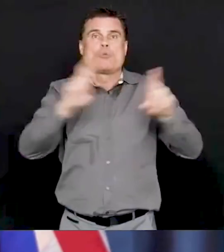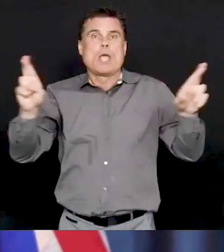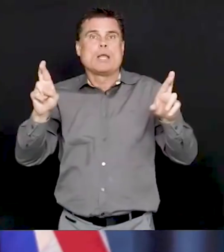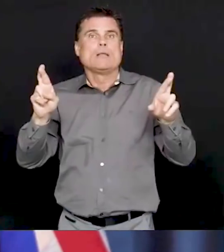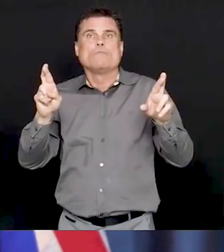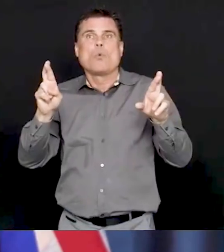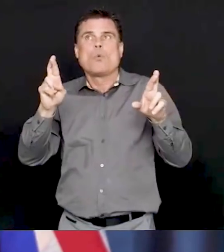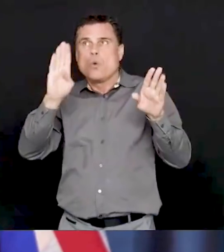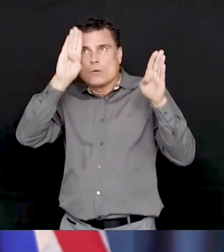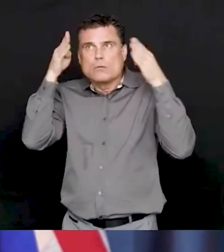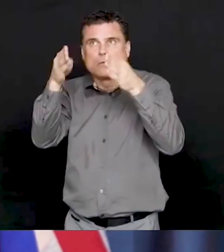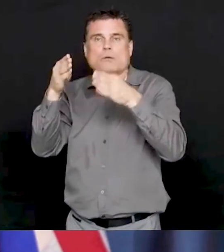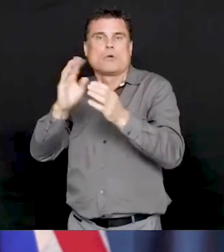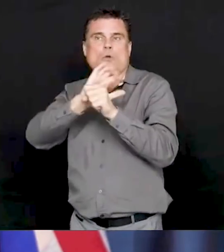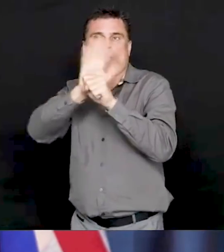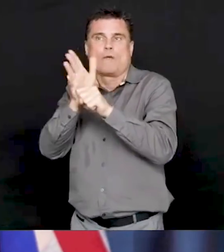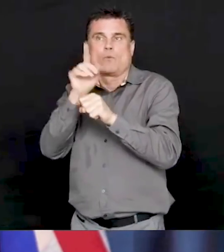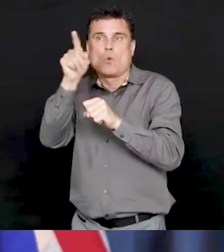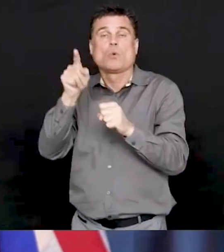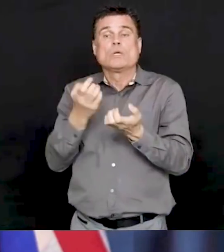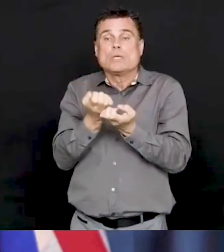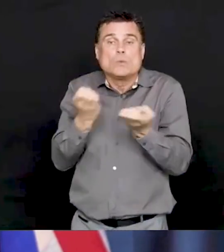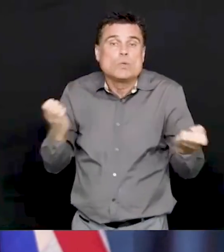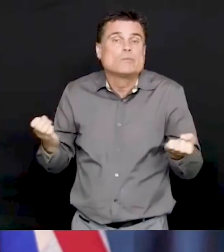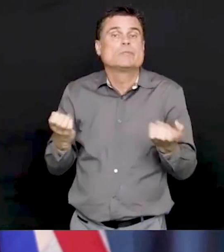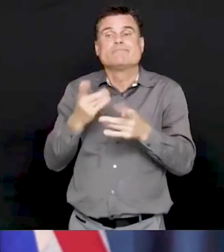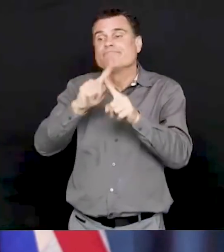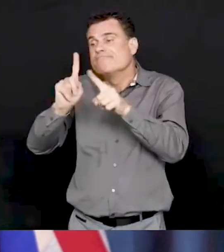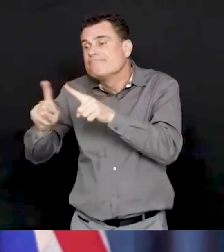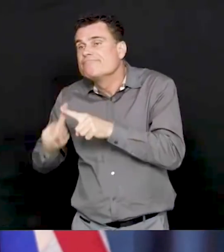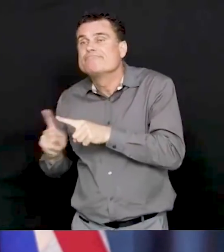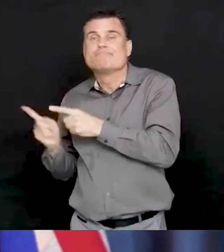major hospitals are now COVID-19 hospitals. They're